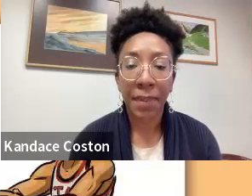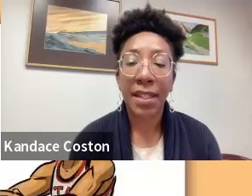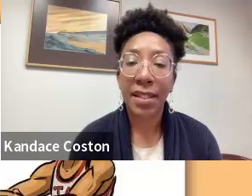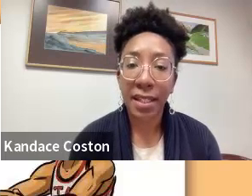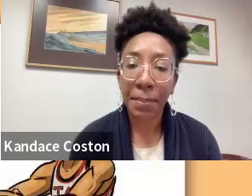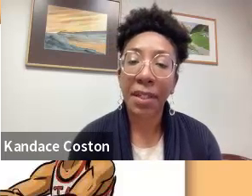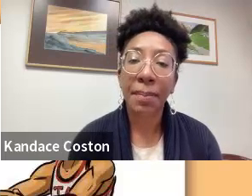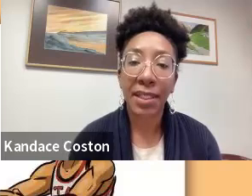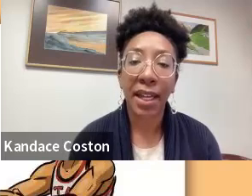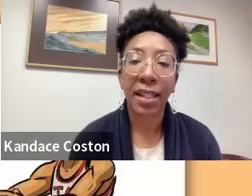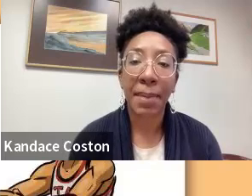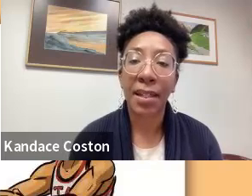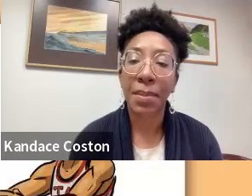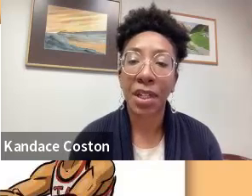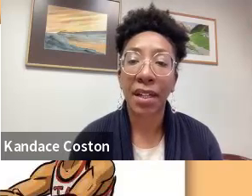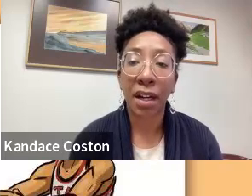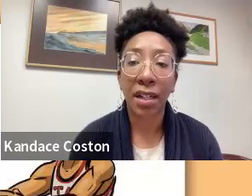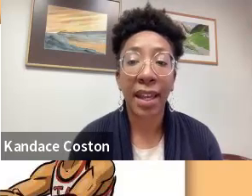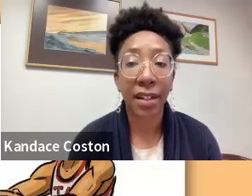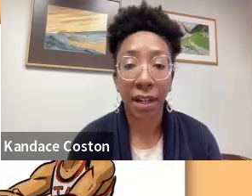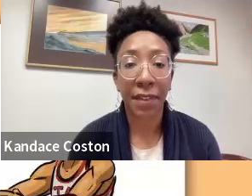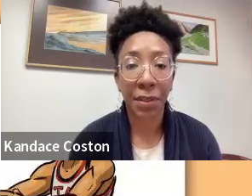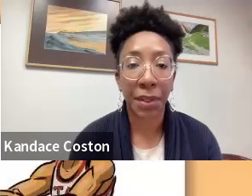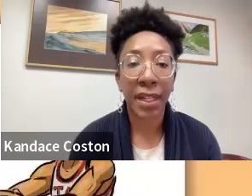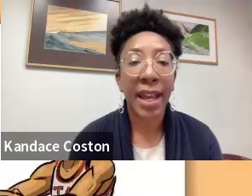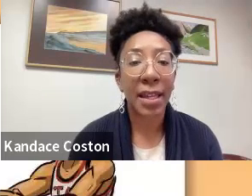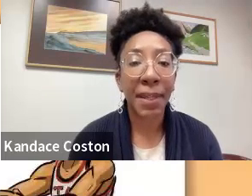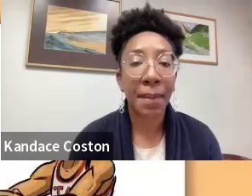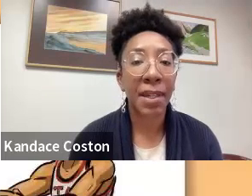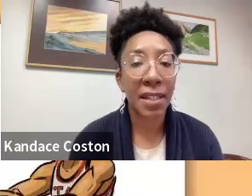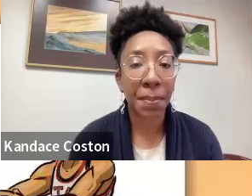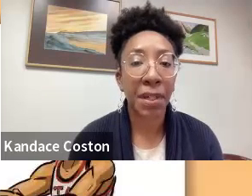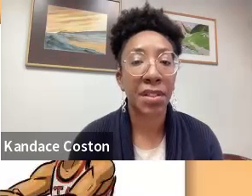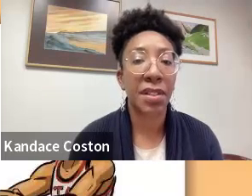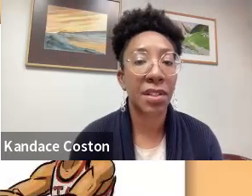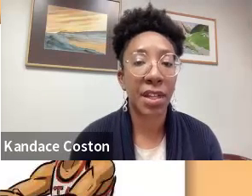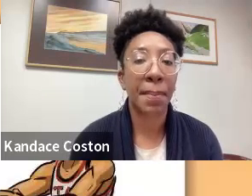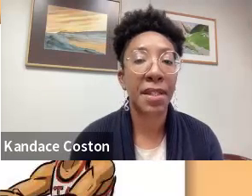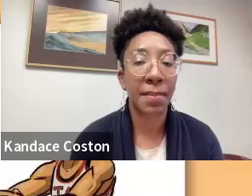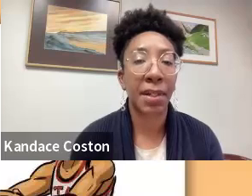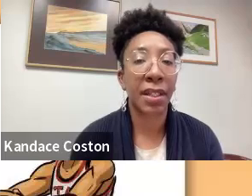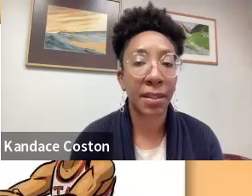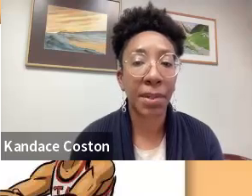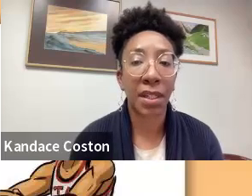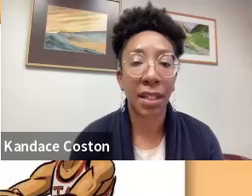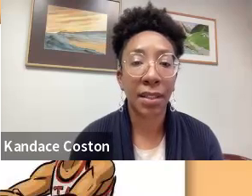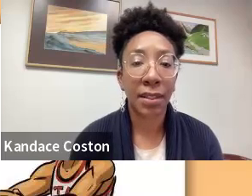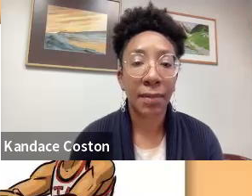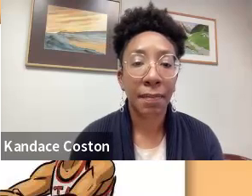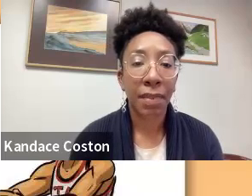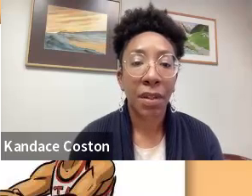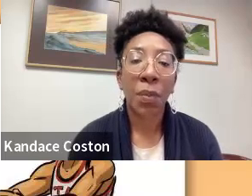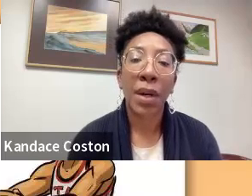game. His team player mentality made him shine on and off the court, and he became an inspiration to his Japanese American